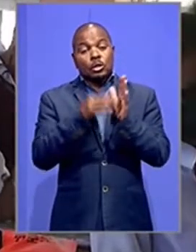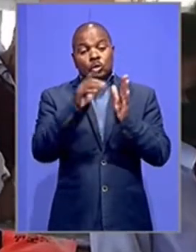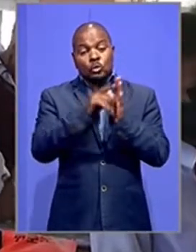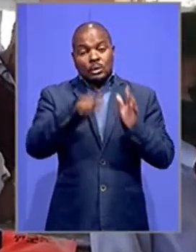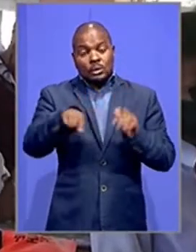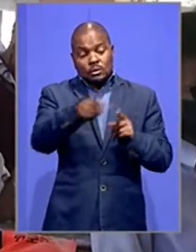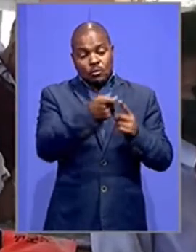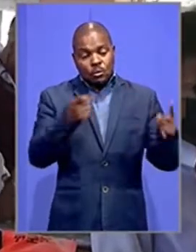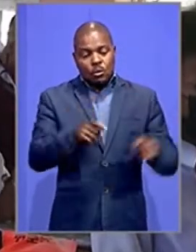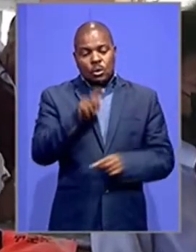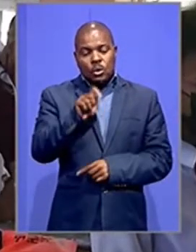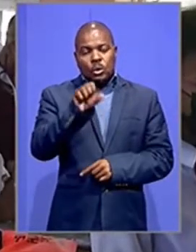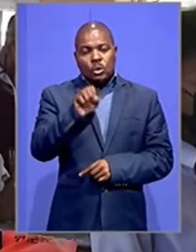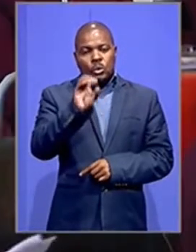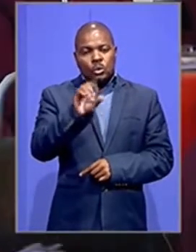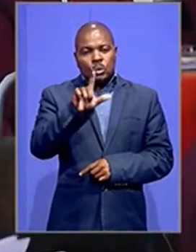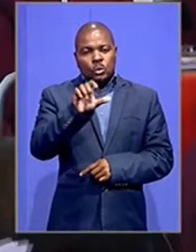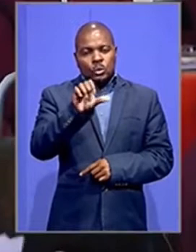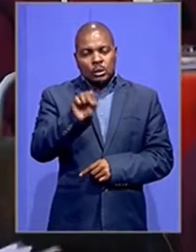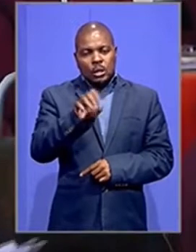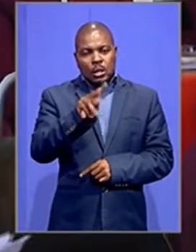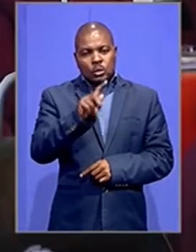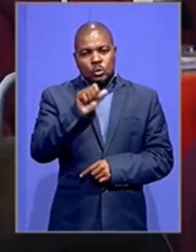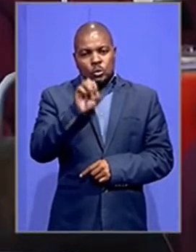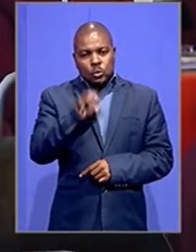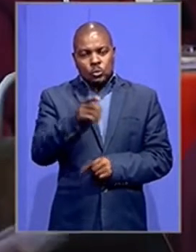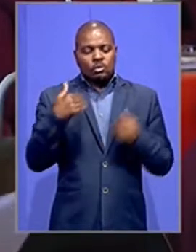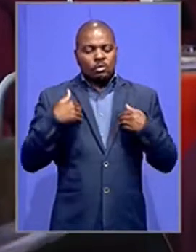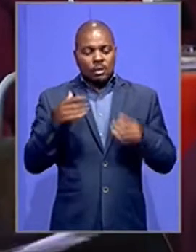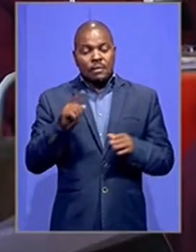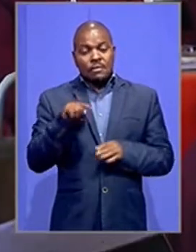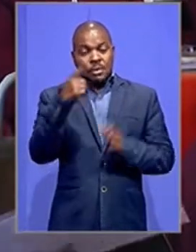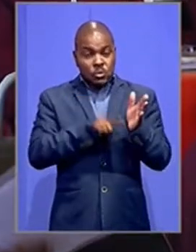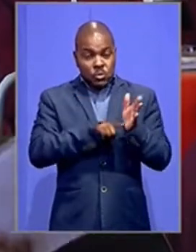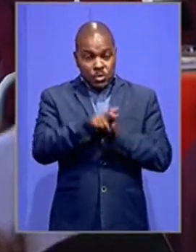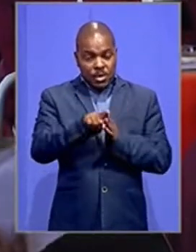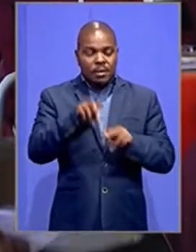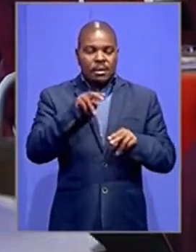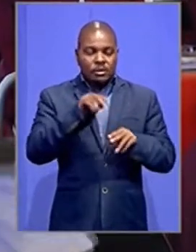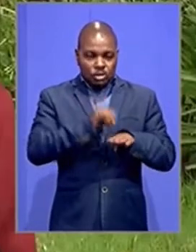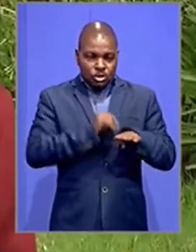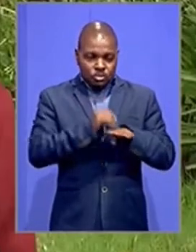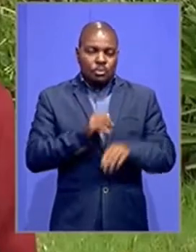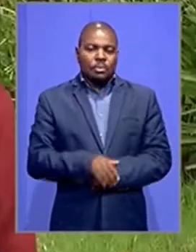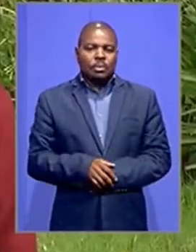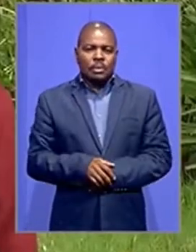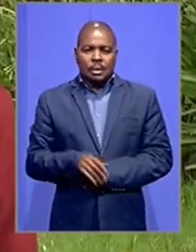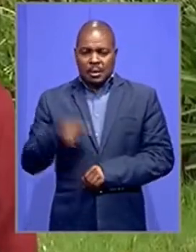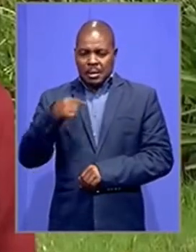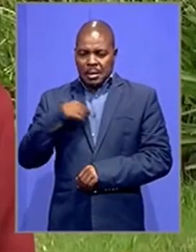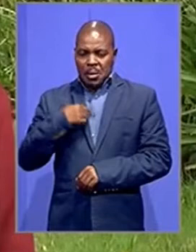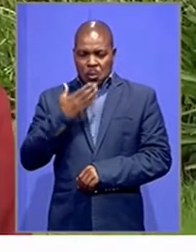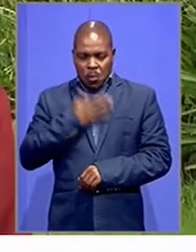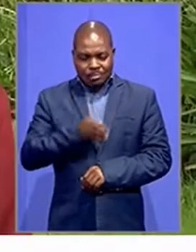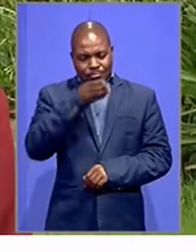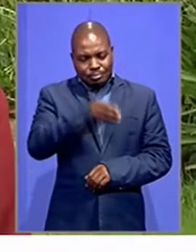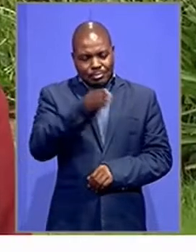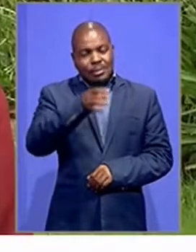sa Tsoseletso ba simolotse sekolo ka beke ya ntlha Ferikgong. My first point for us to attend the Saturday